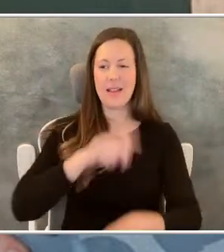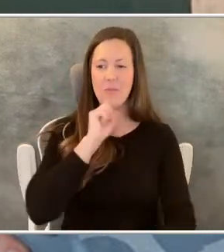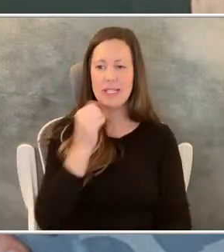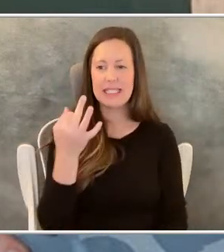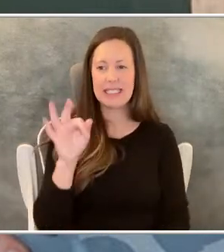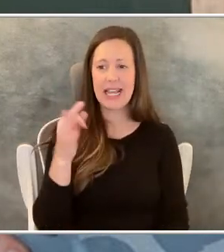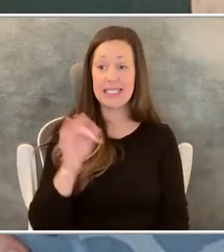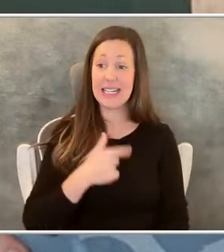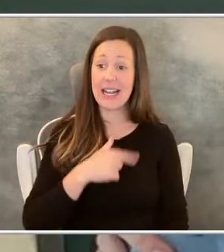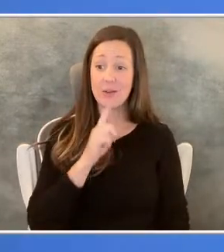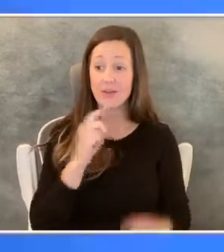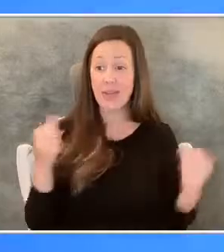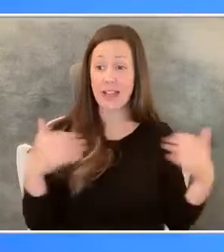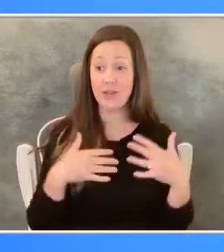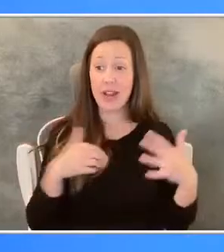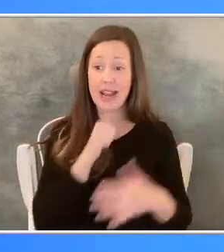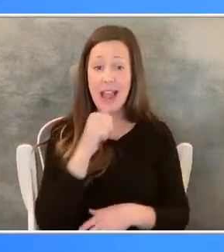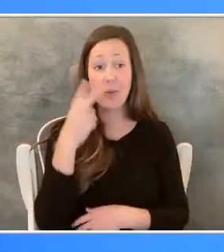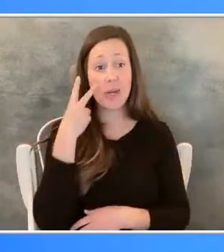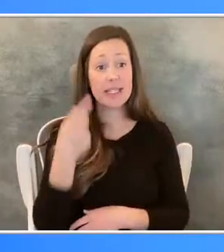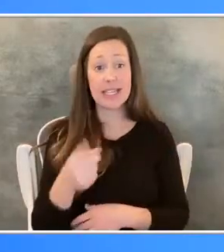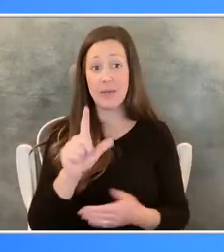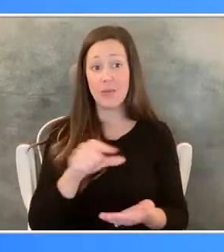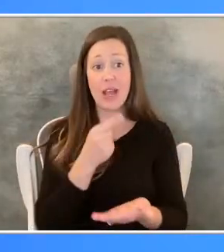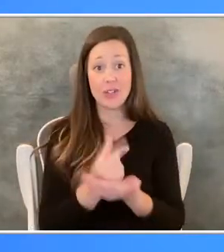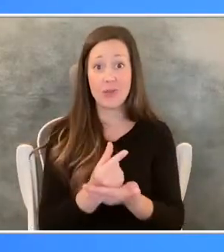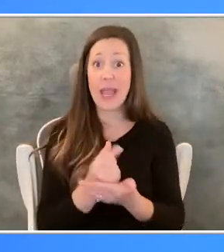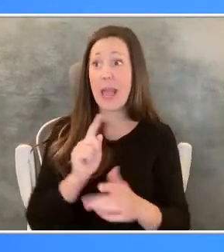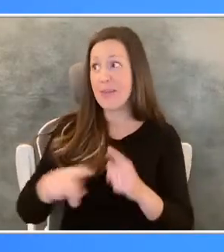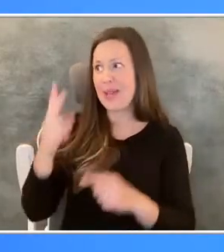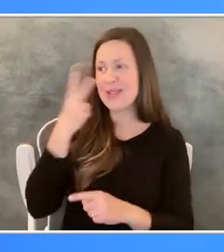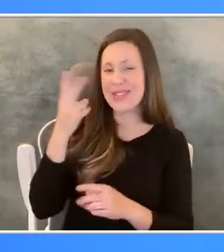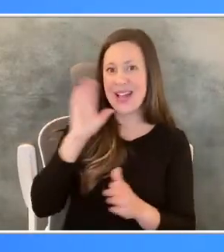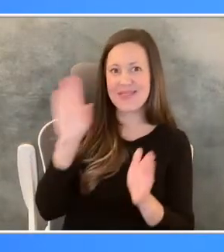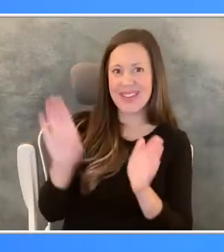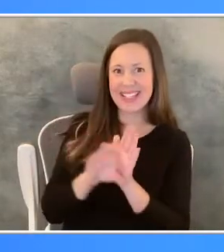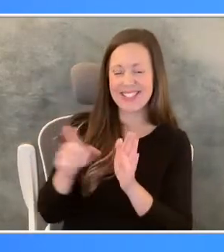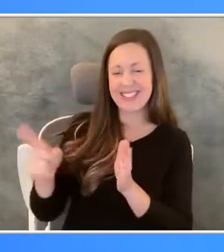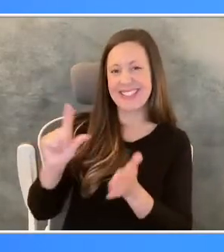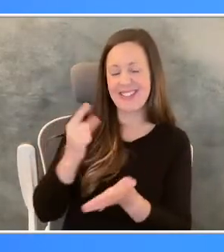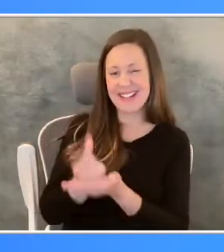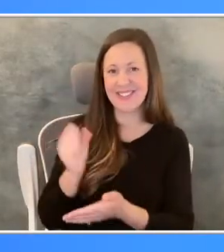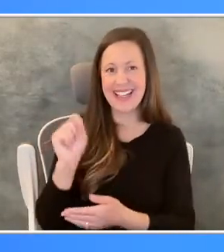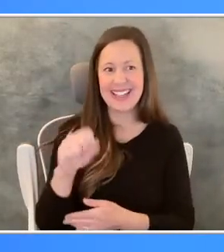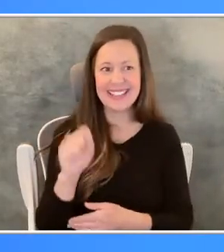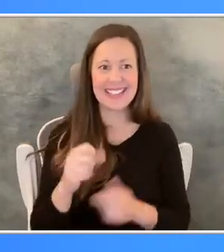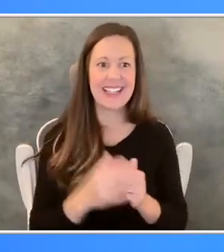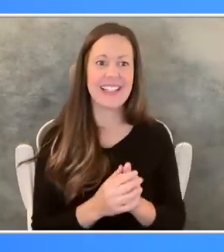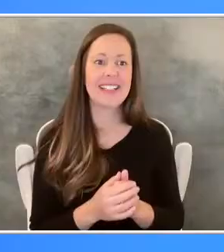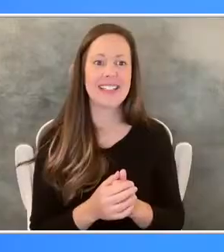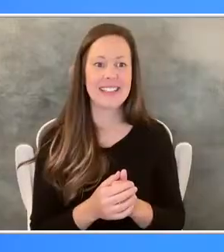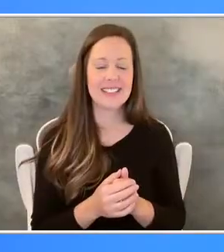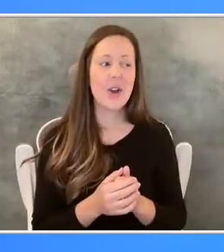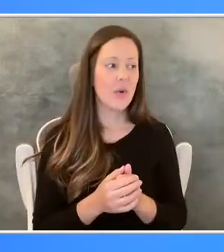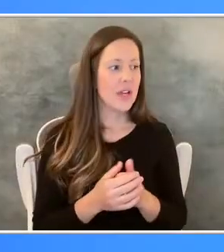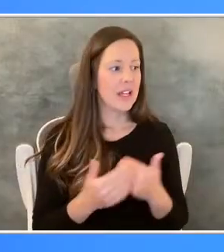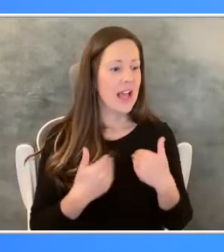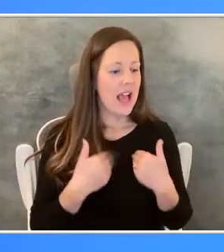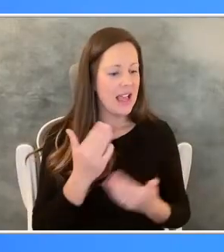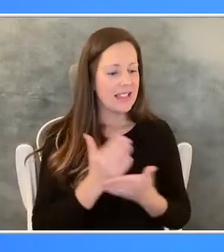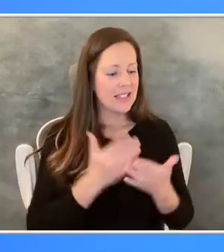going to see him graduate, but there he is graduating. So, you know, I had sadness, and they